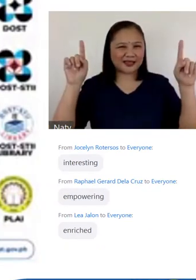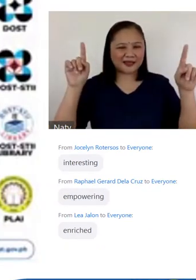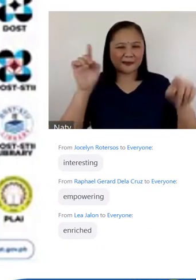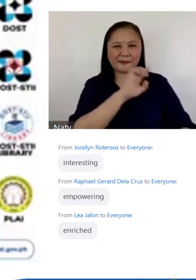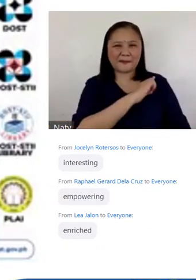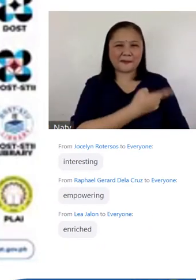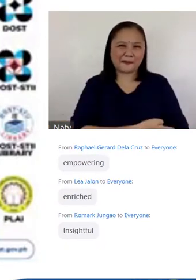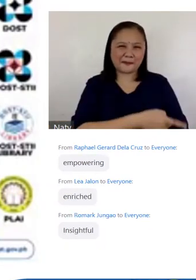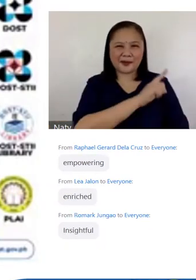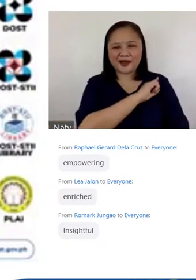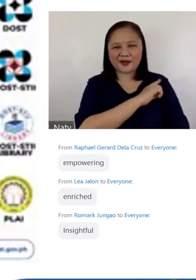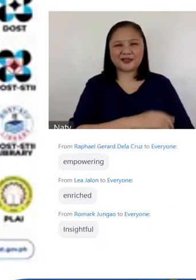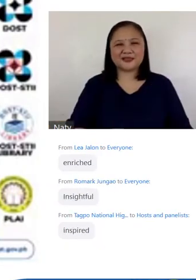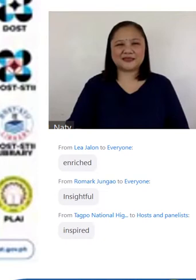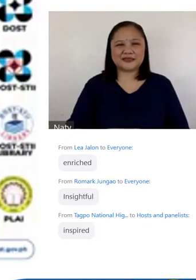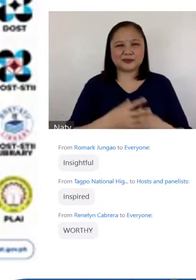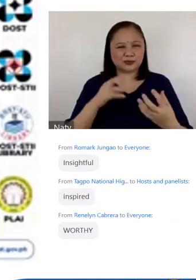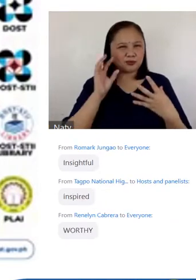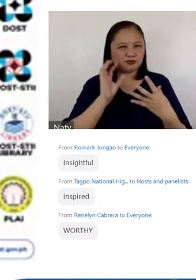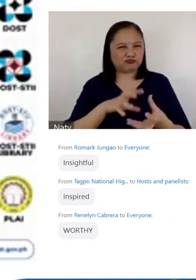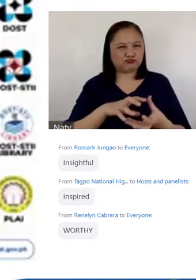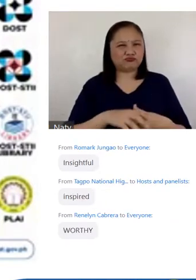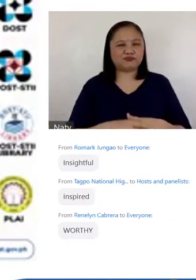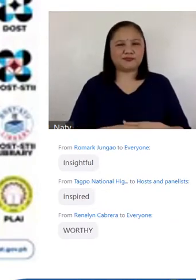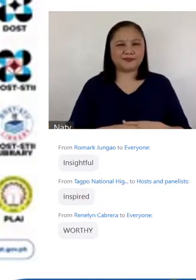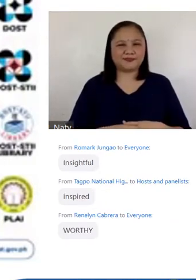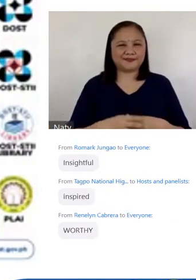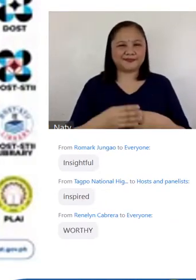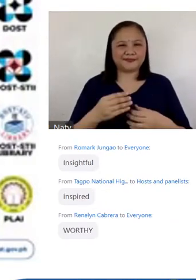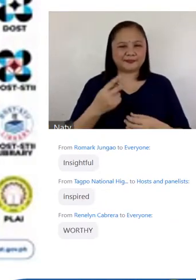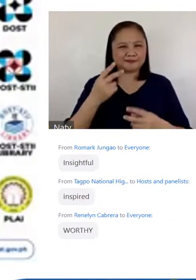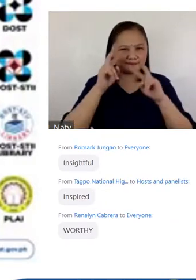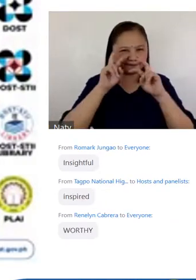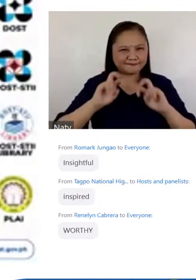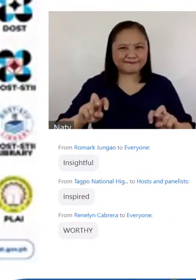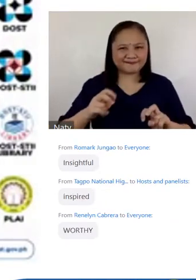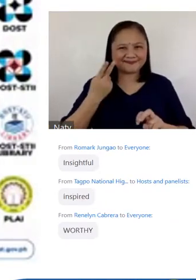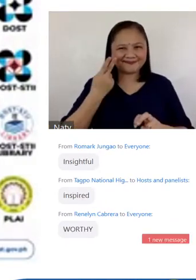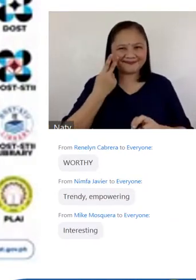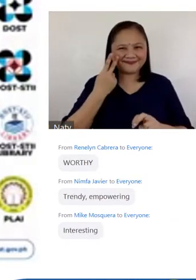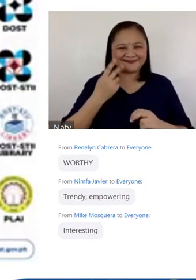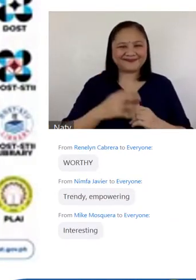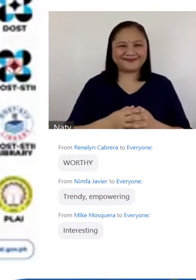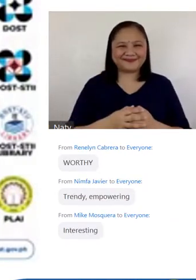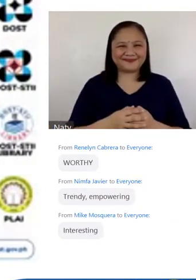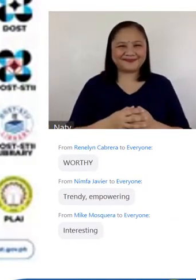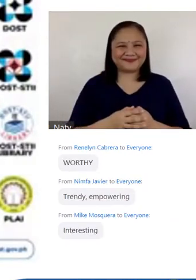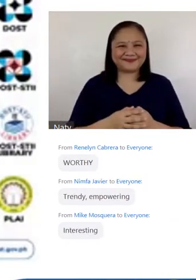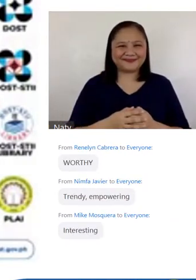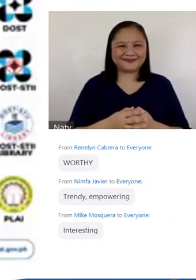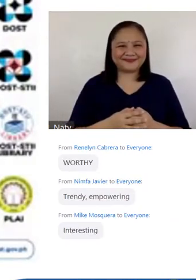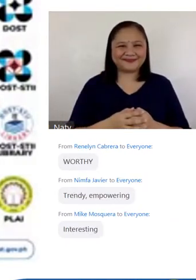Empowering. Enrich. Wow. Insightful. Ayan, mas lalo naman po kaming